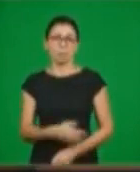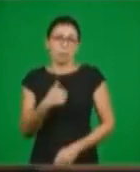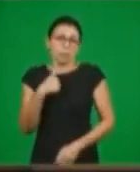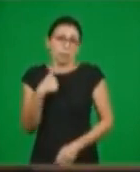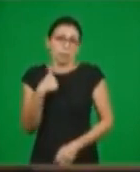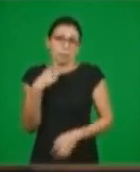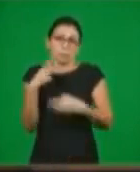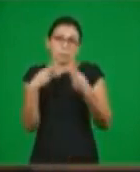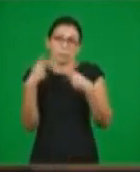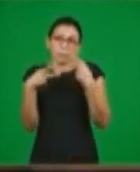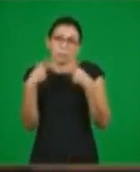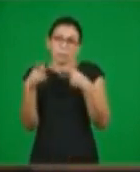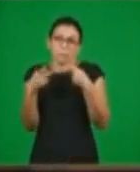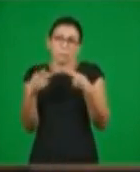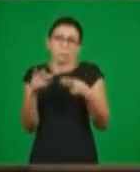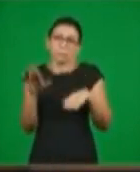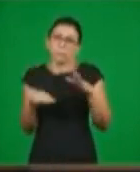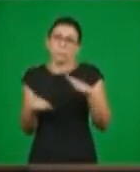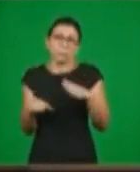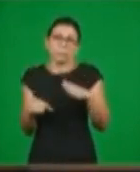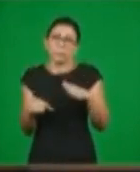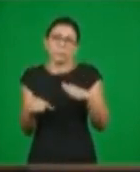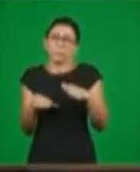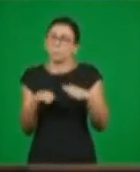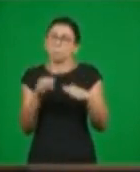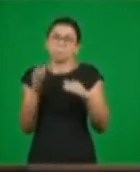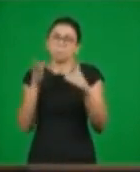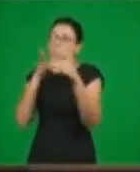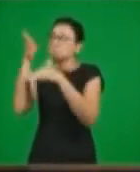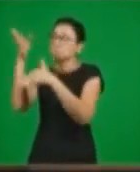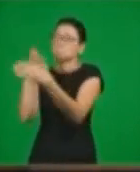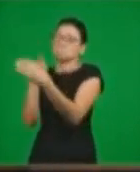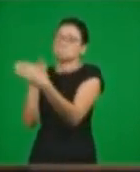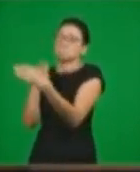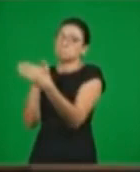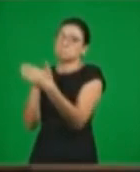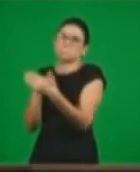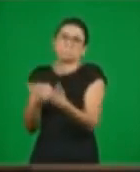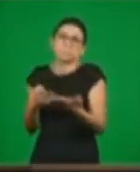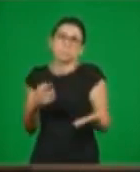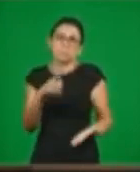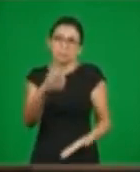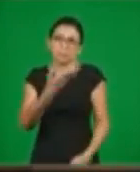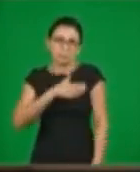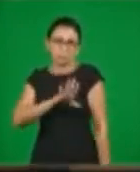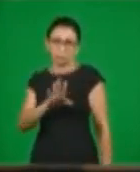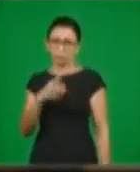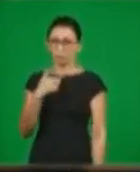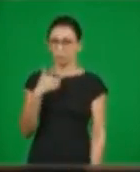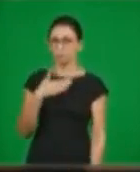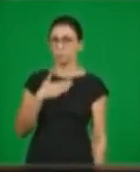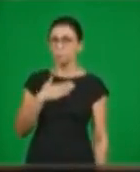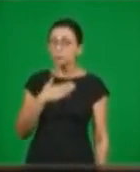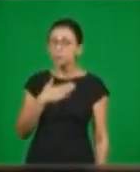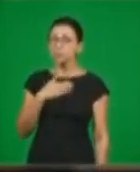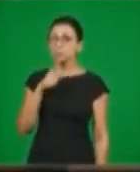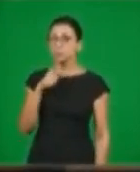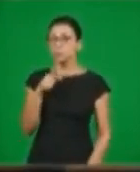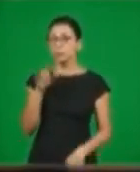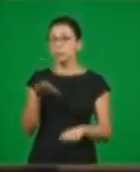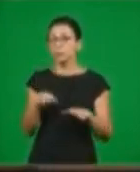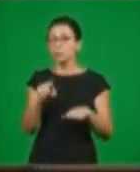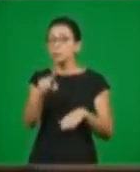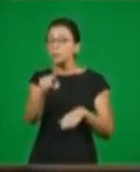What if I'm talking so much that I'm not even going to heaven? If you're not satisfied with me, you're the one that